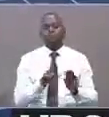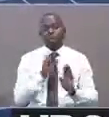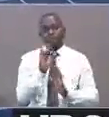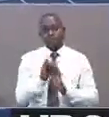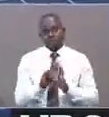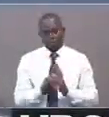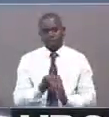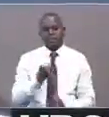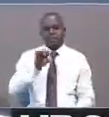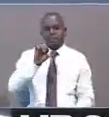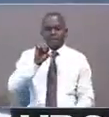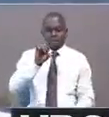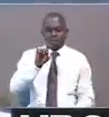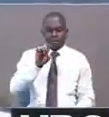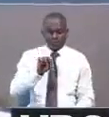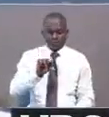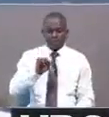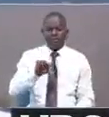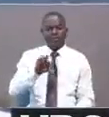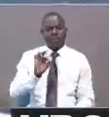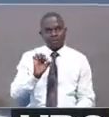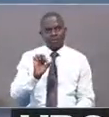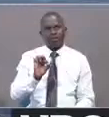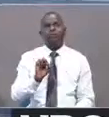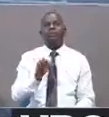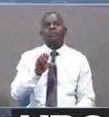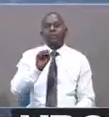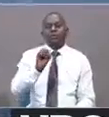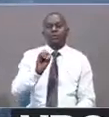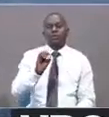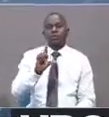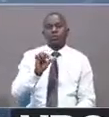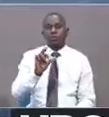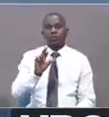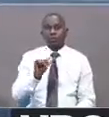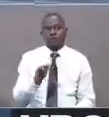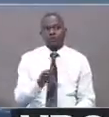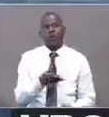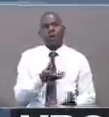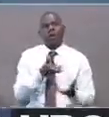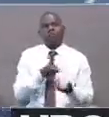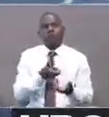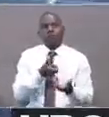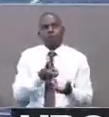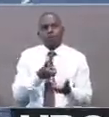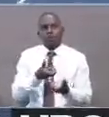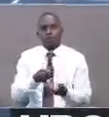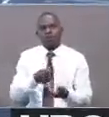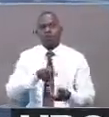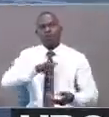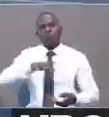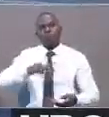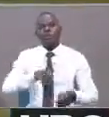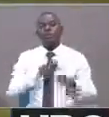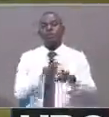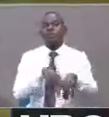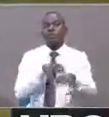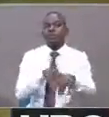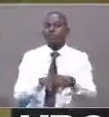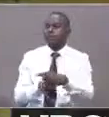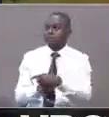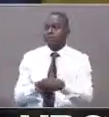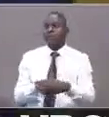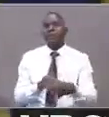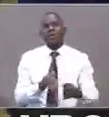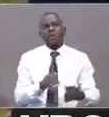produce 19.8 kilowatts of power from 60 solar panels used to pump water to people's gardens. Based on the amount of water I'm